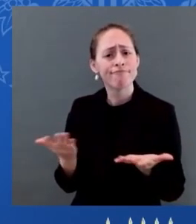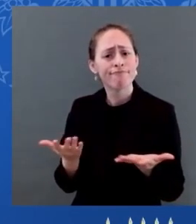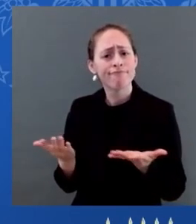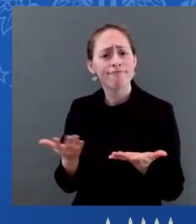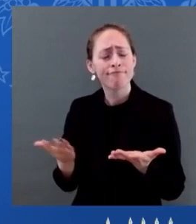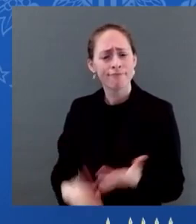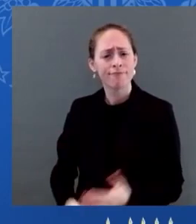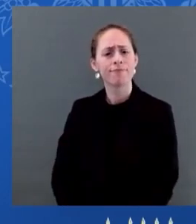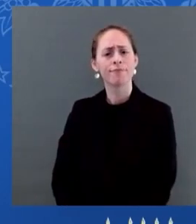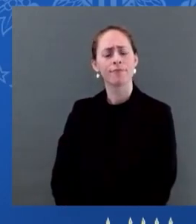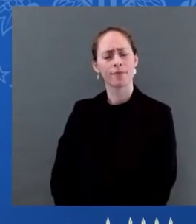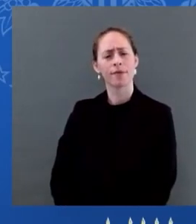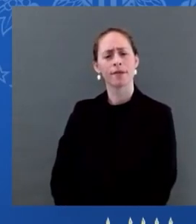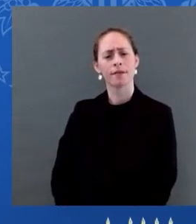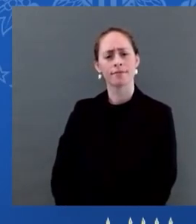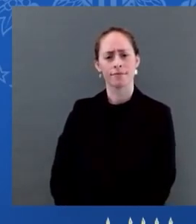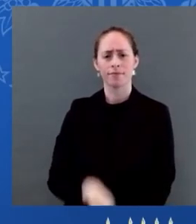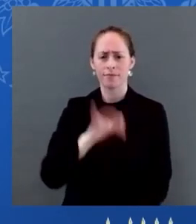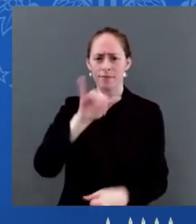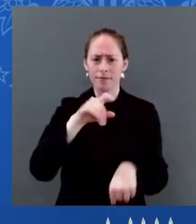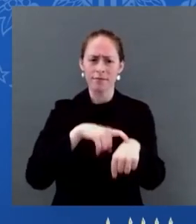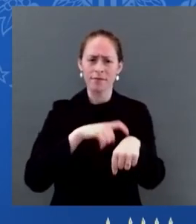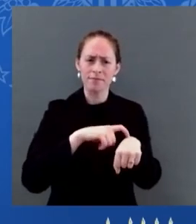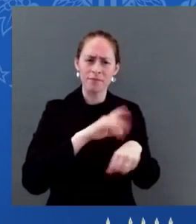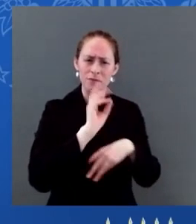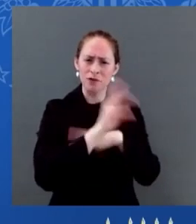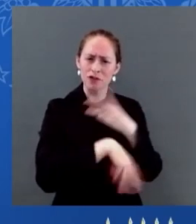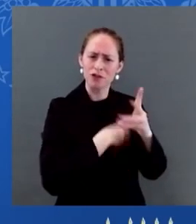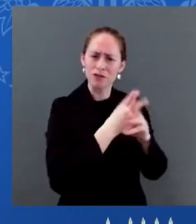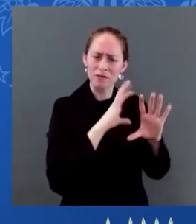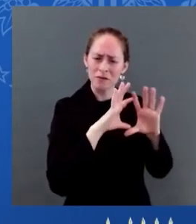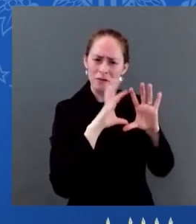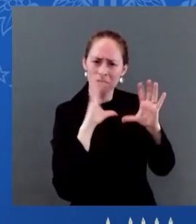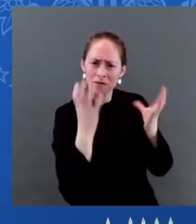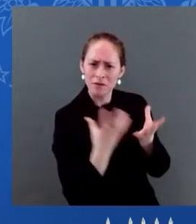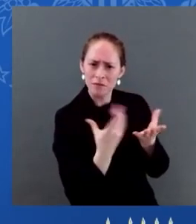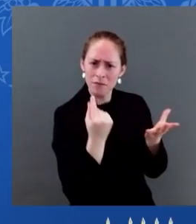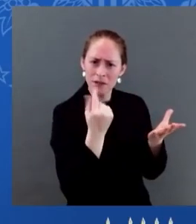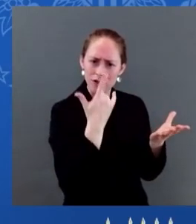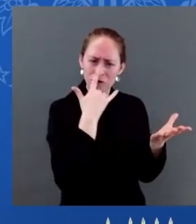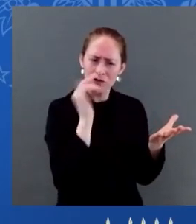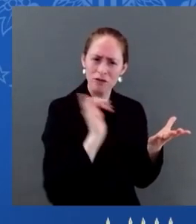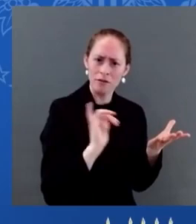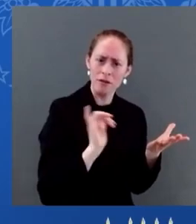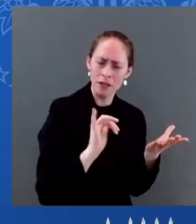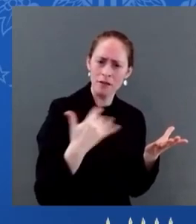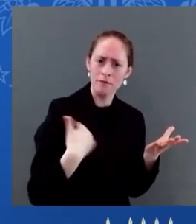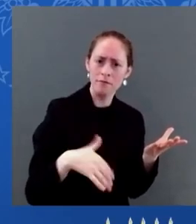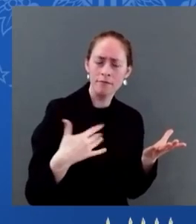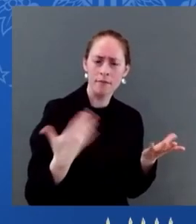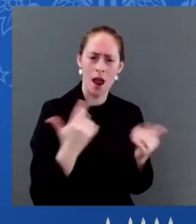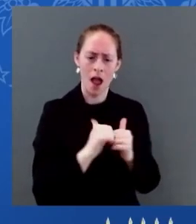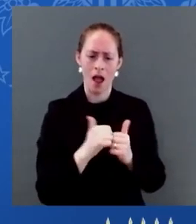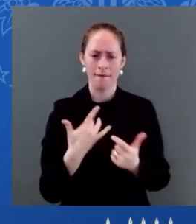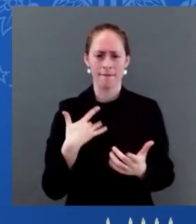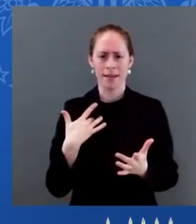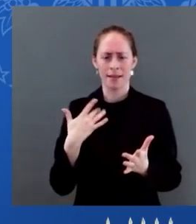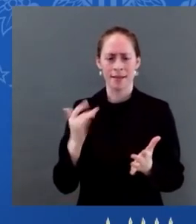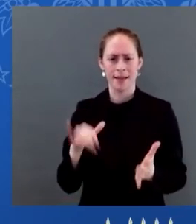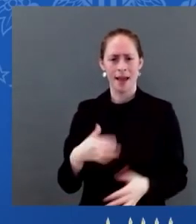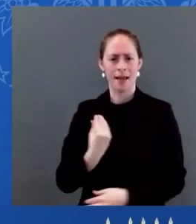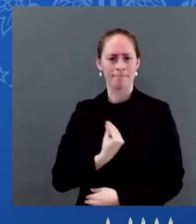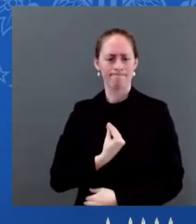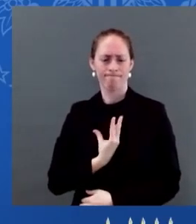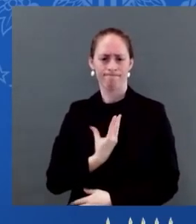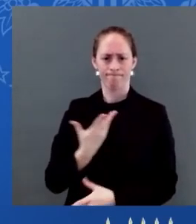rest. Well, it's paper thin, and we are its guardians, All it takes is an opening, a sliver, a crack,